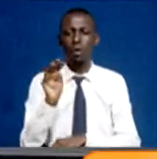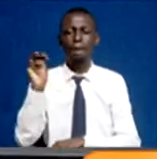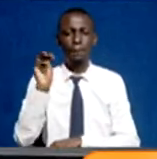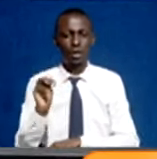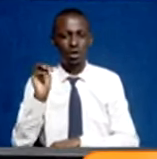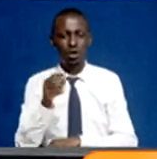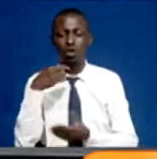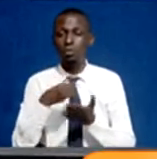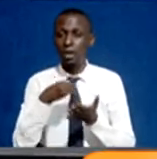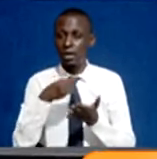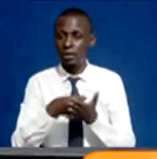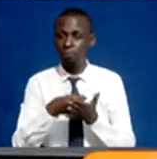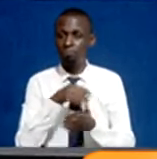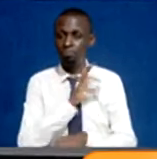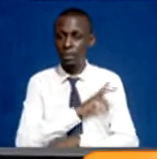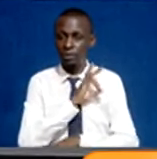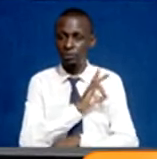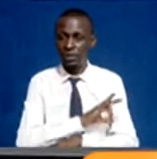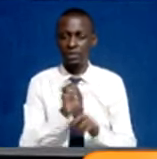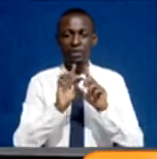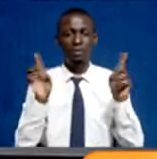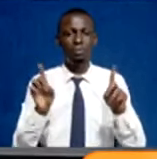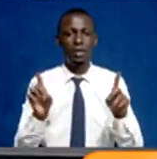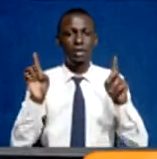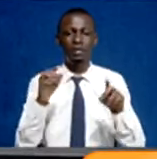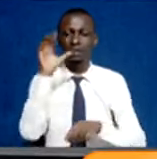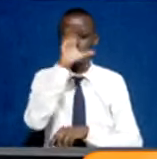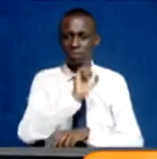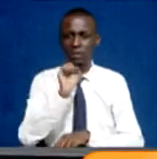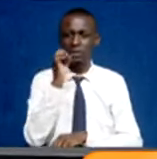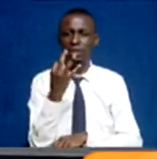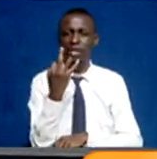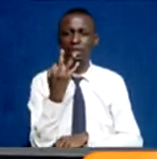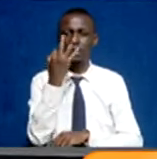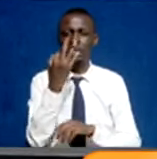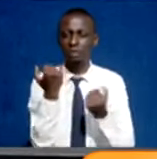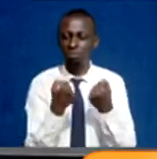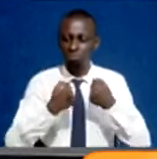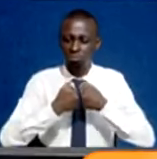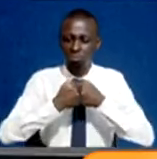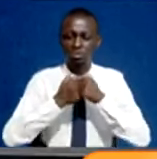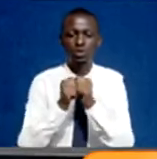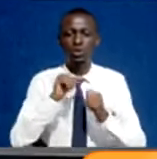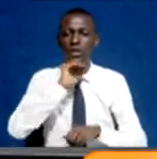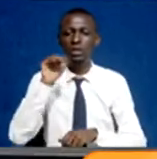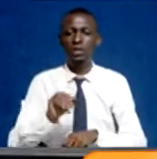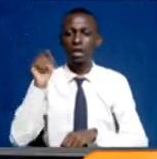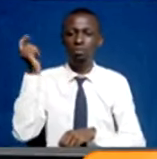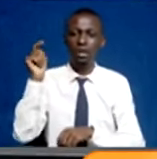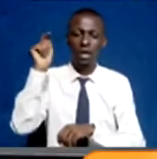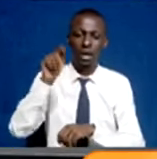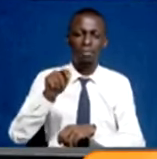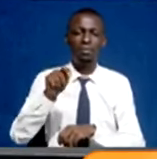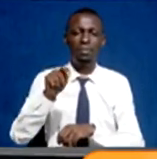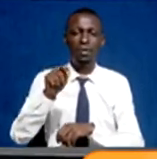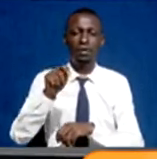prize money on the Supa Jackpot but fell short by 3 games. He was accompanied by his son to the Shabiki Studios and